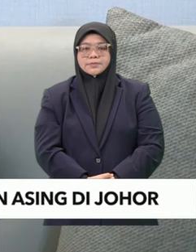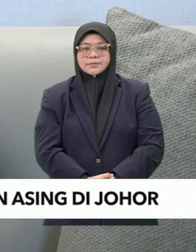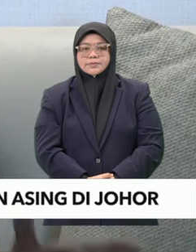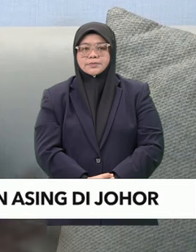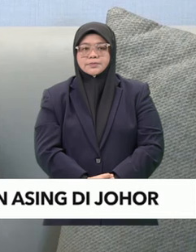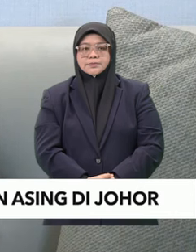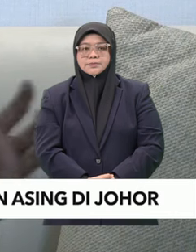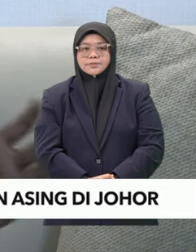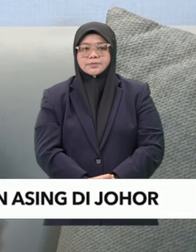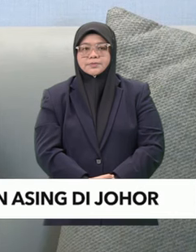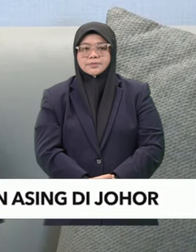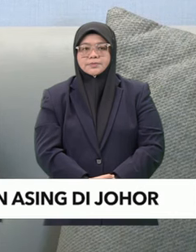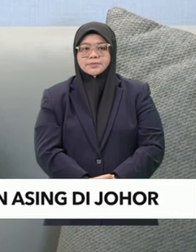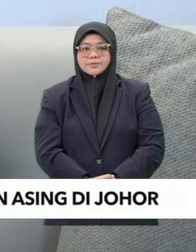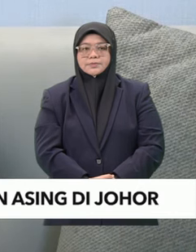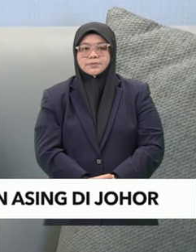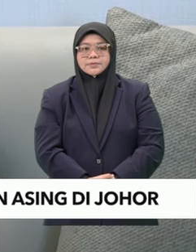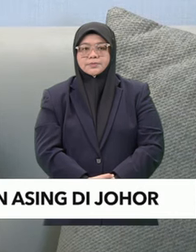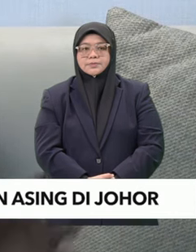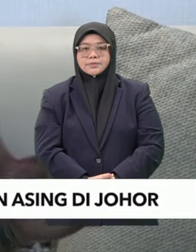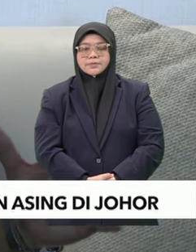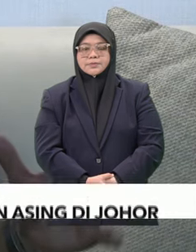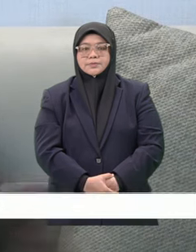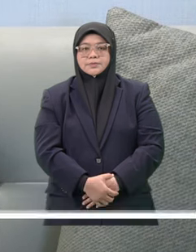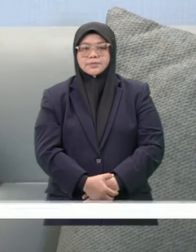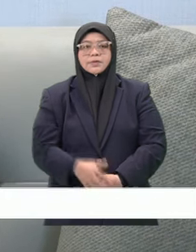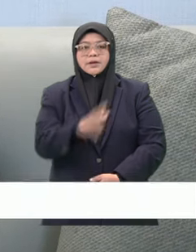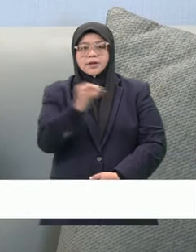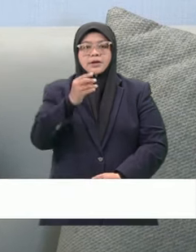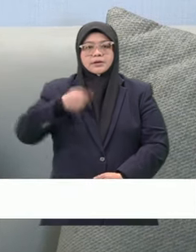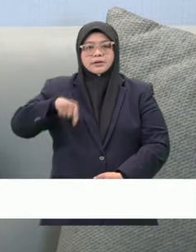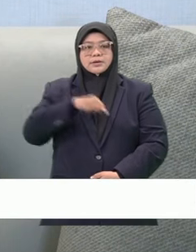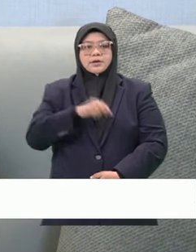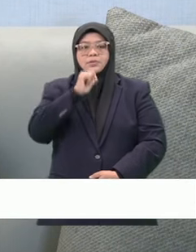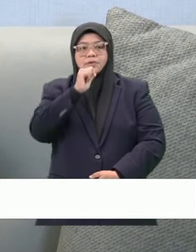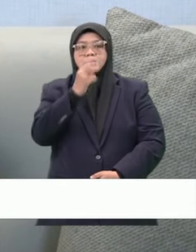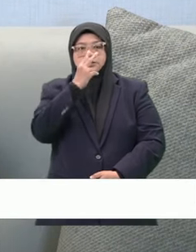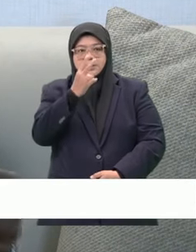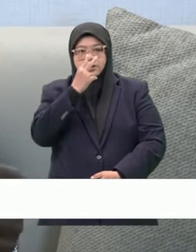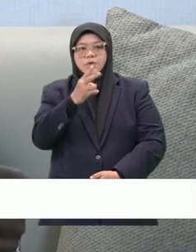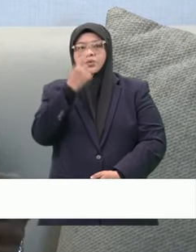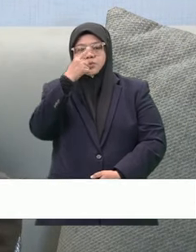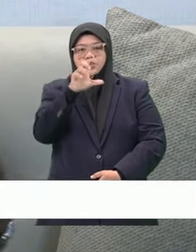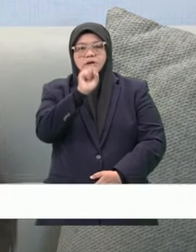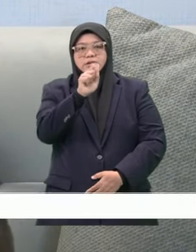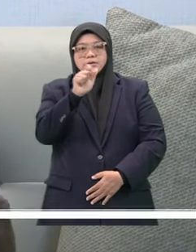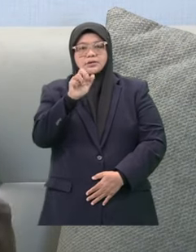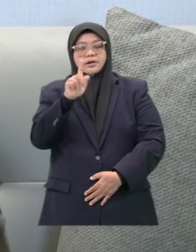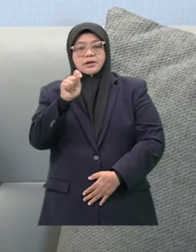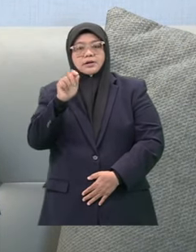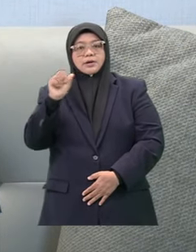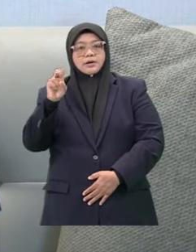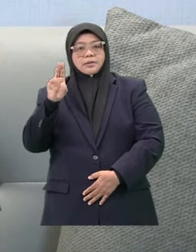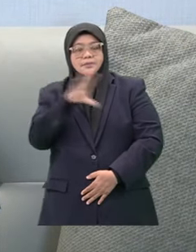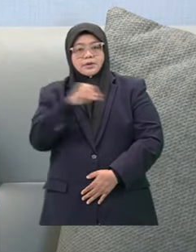Because I say we are just not looking at the startup, but we look at the overall SMEs